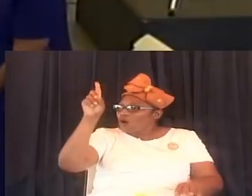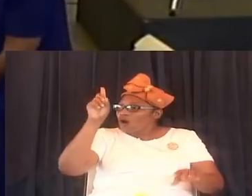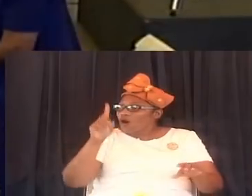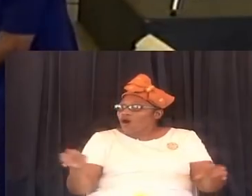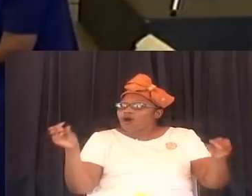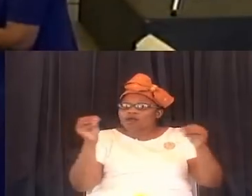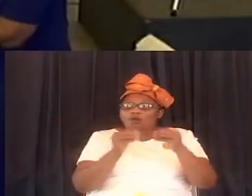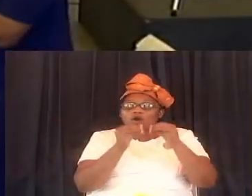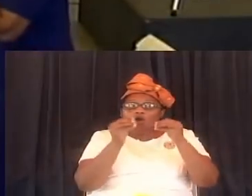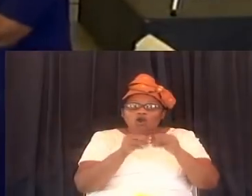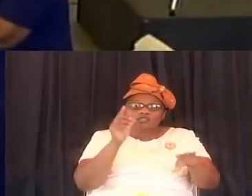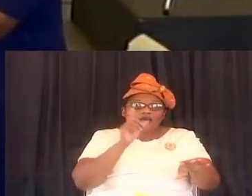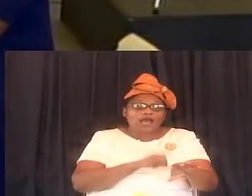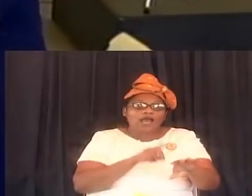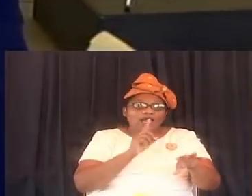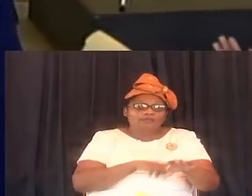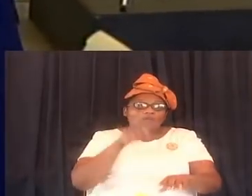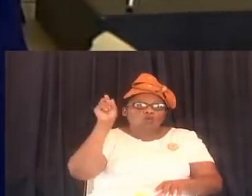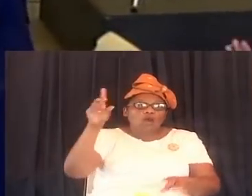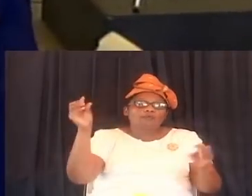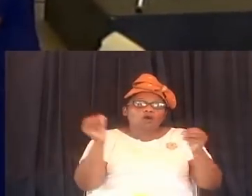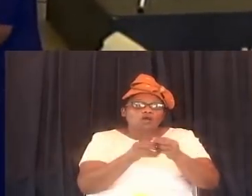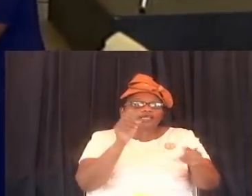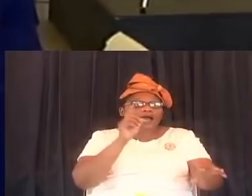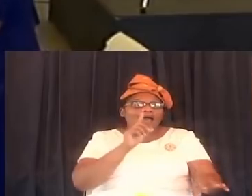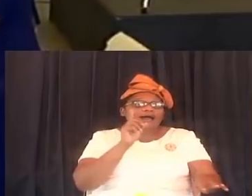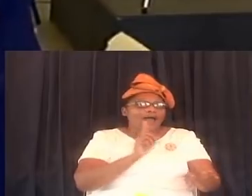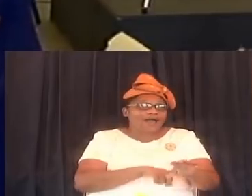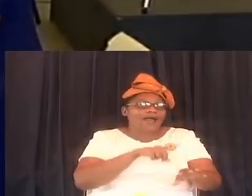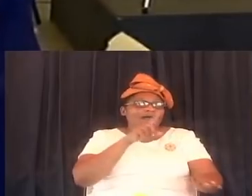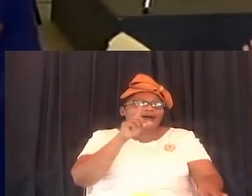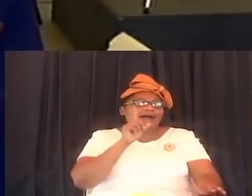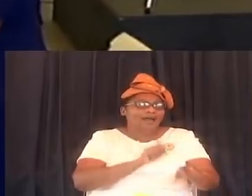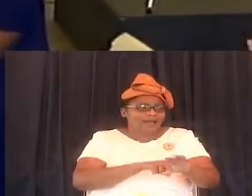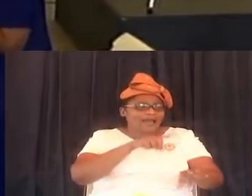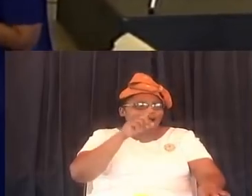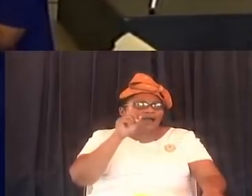see it. One more time, one more